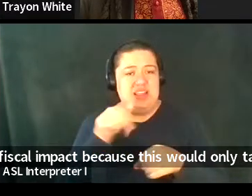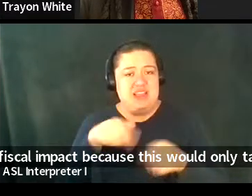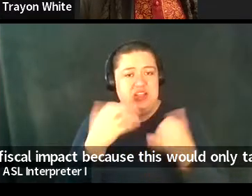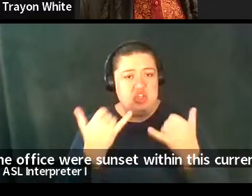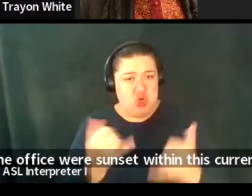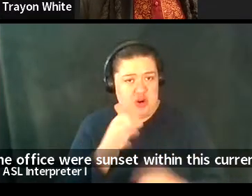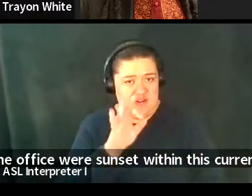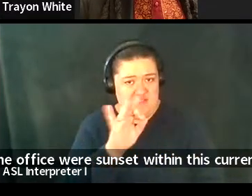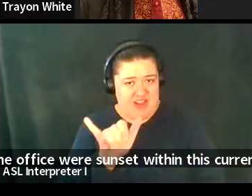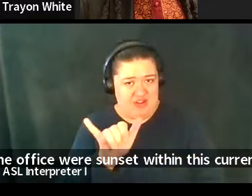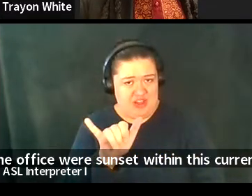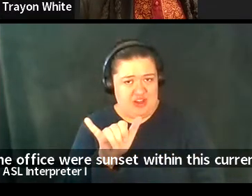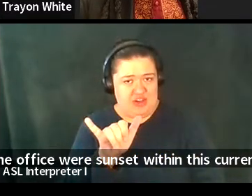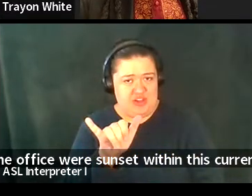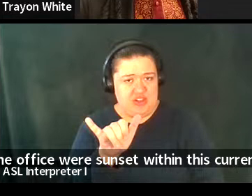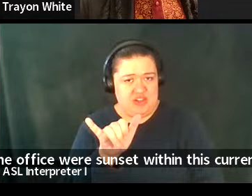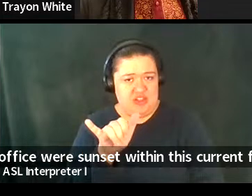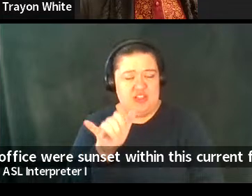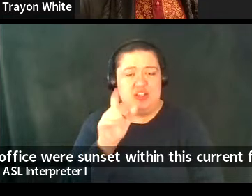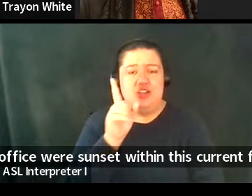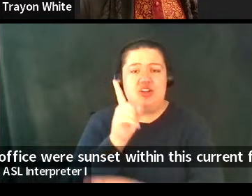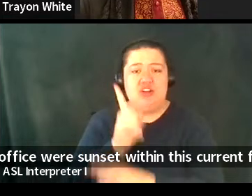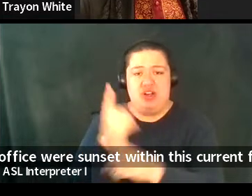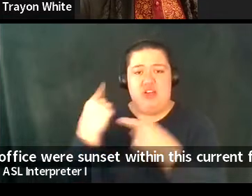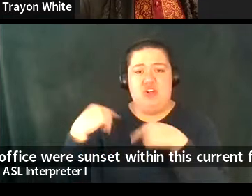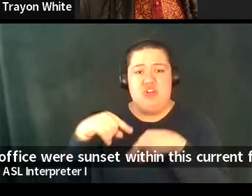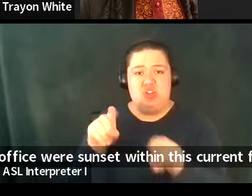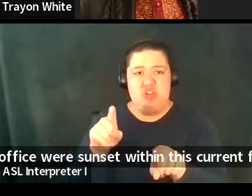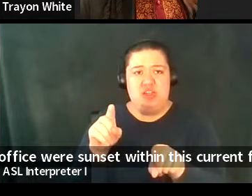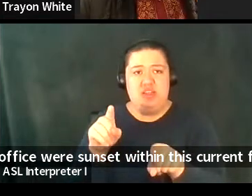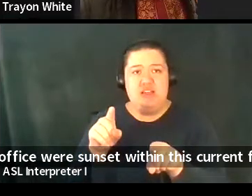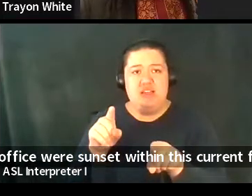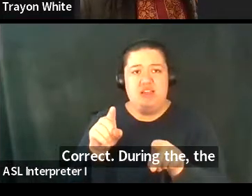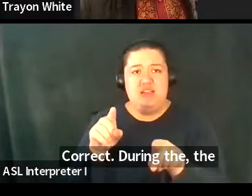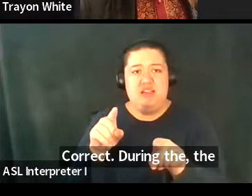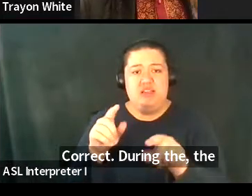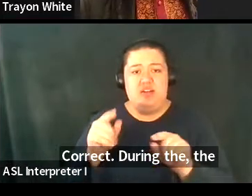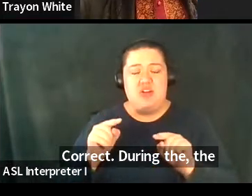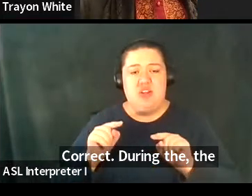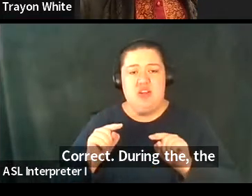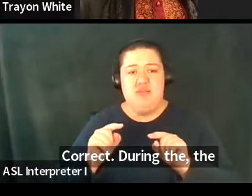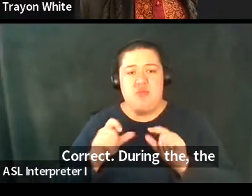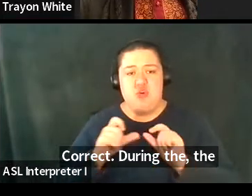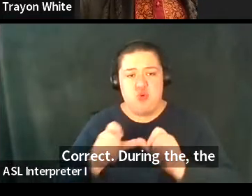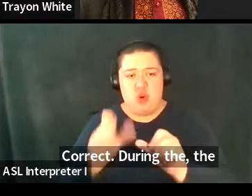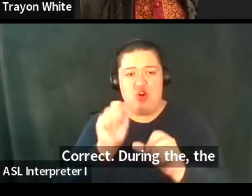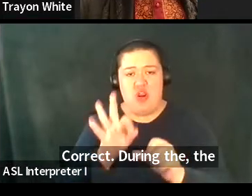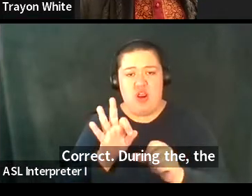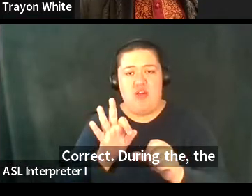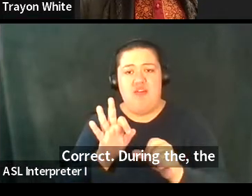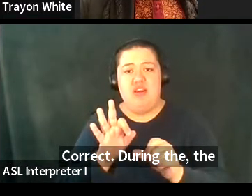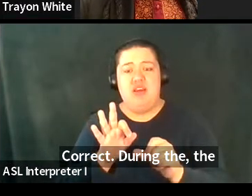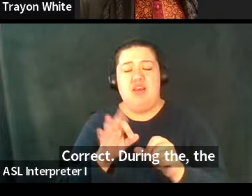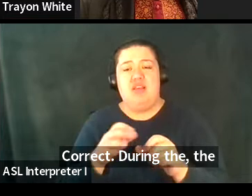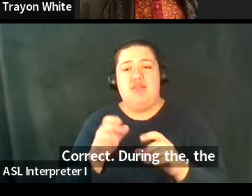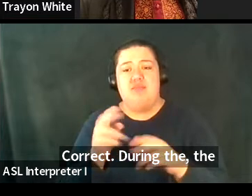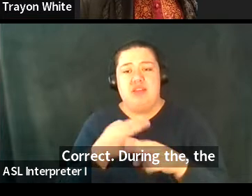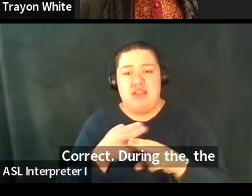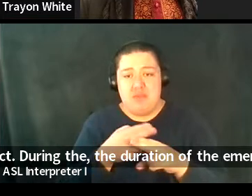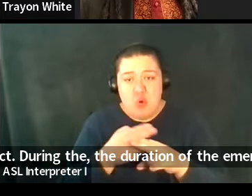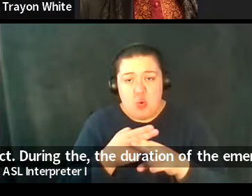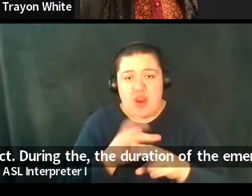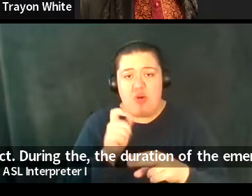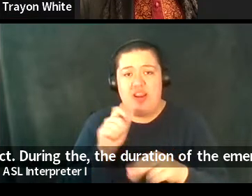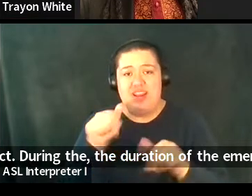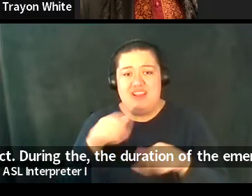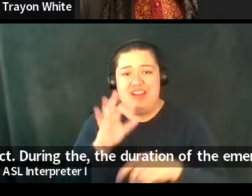year. Correct, during the duration of the emergency or the temporary, Got which would be within this fiscal